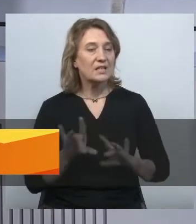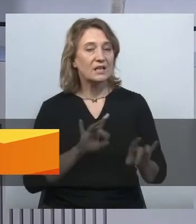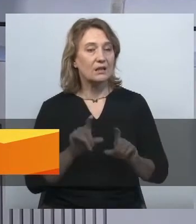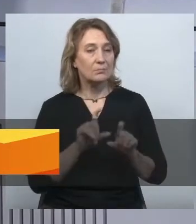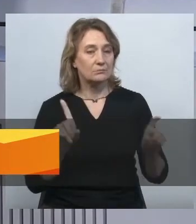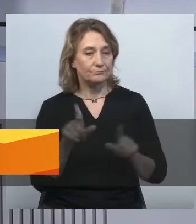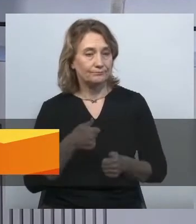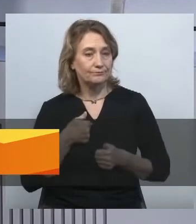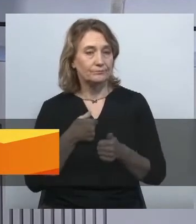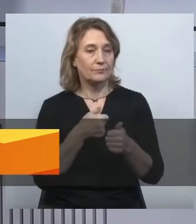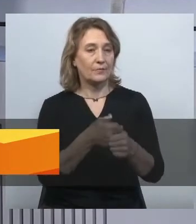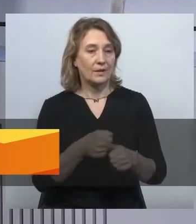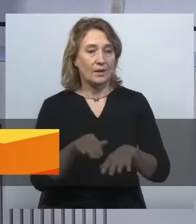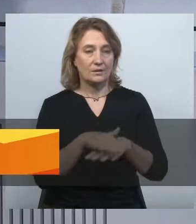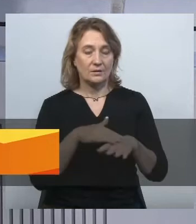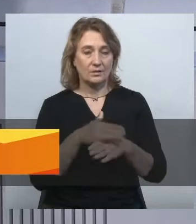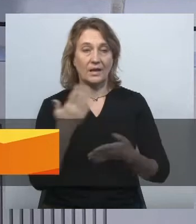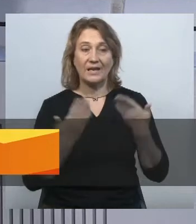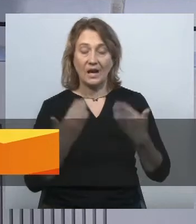as for the audience. And right now,